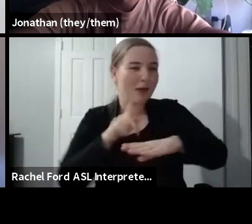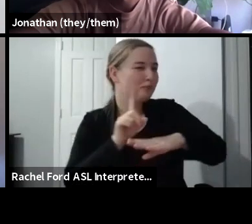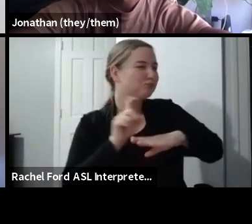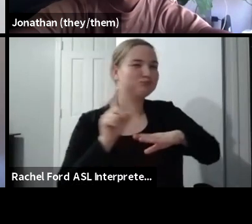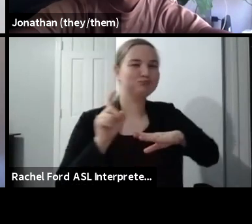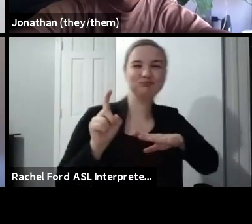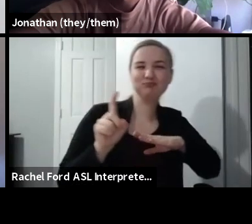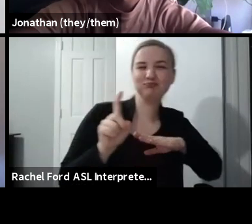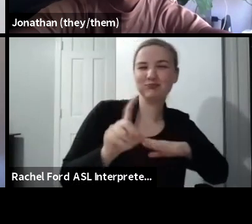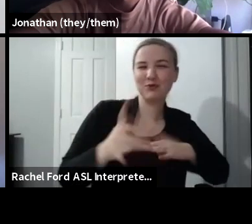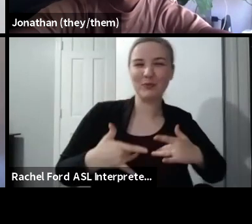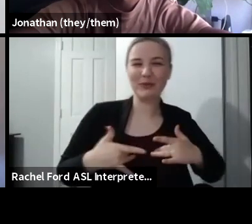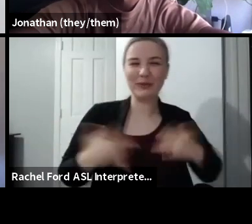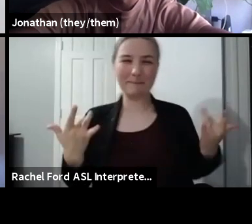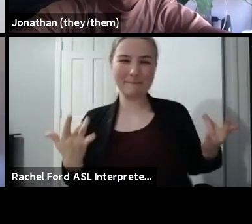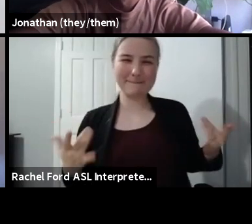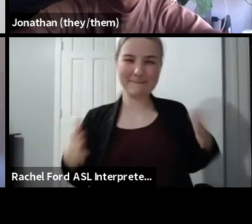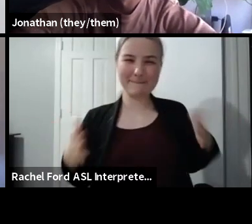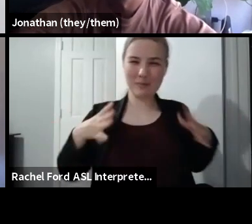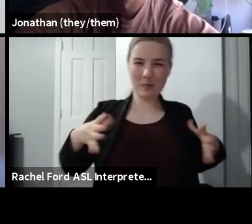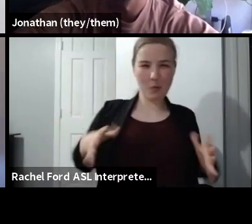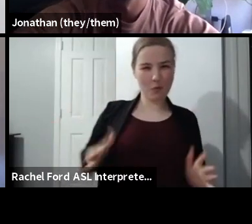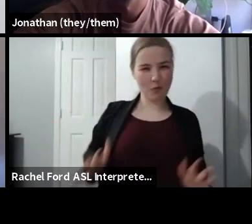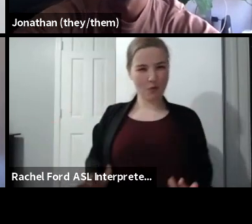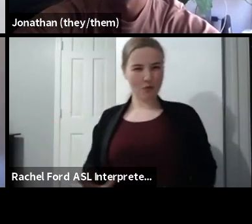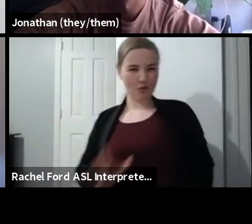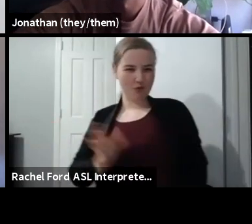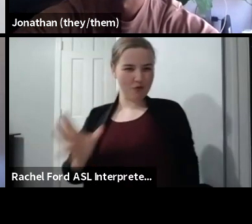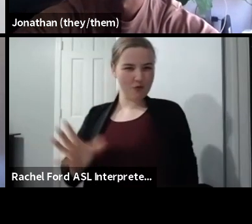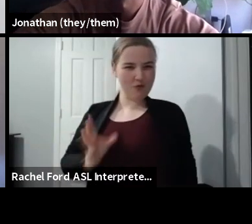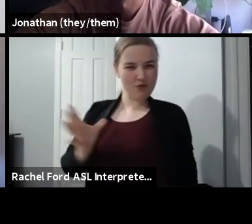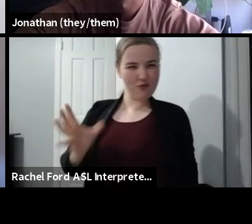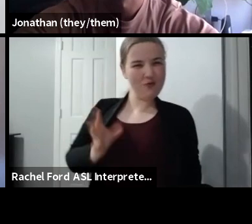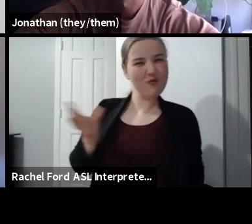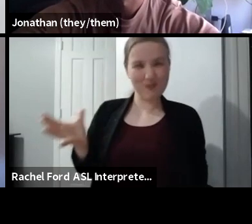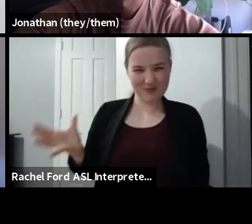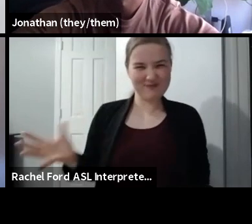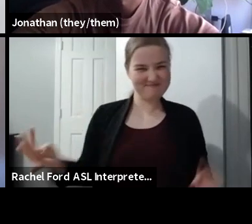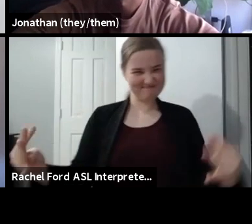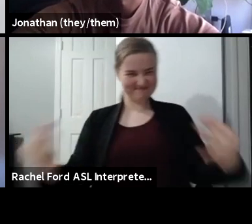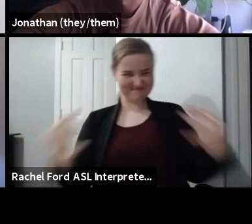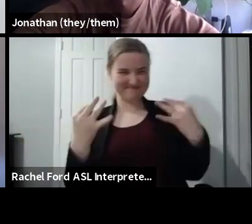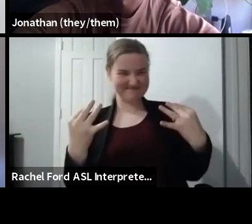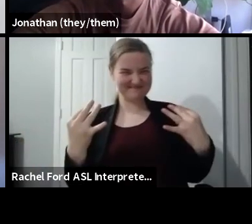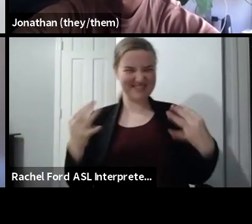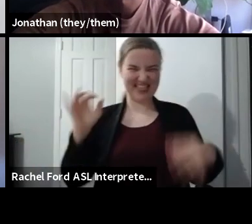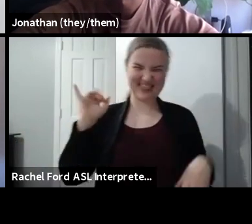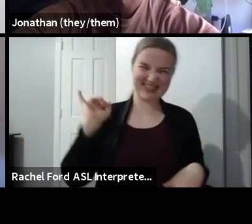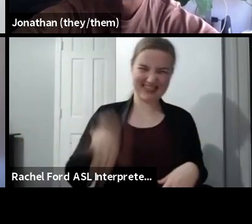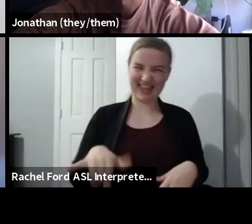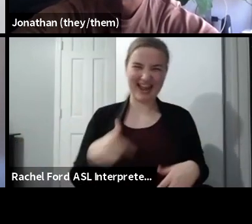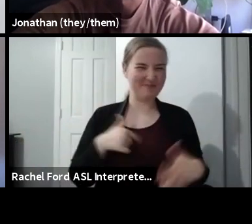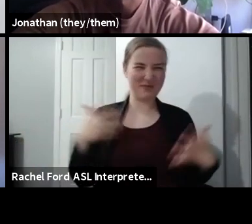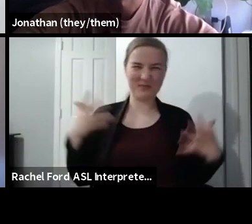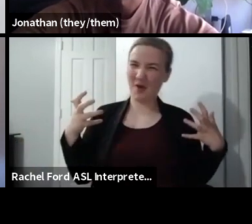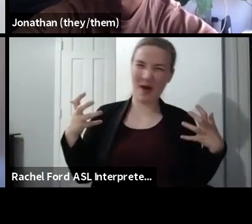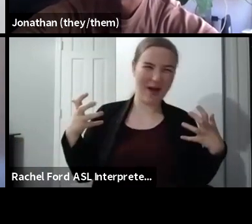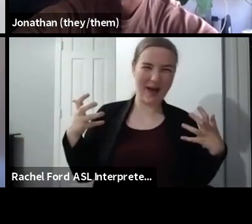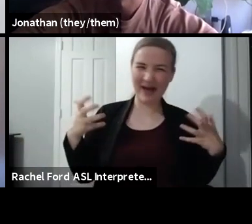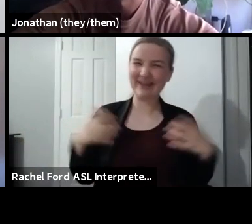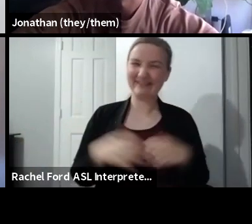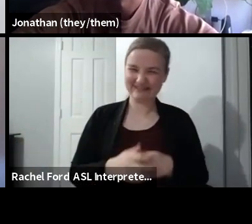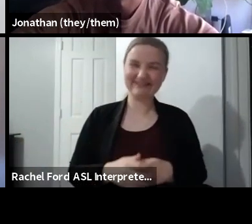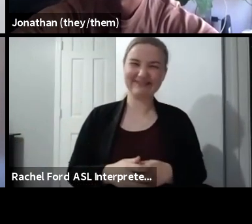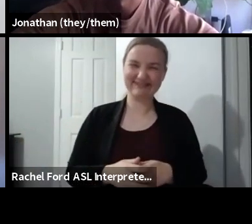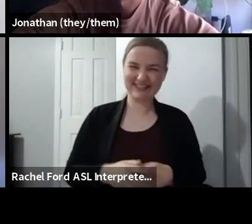what? Like, respond to the place, bring it. Like, that's what I wanna do. So I'm gonna try